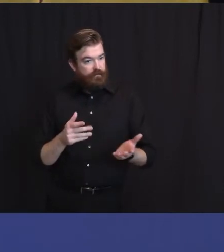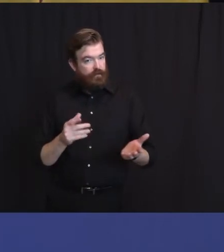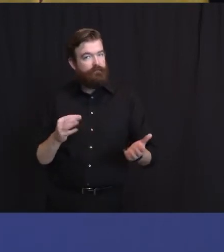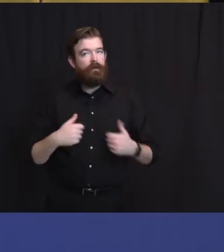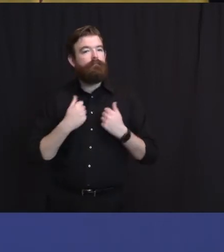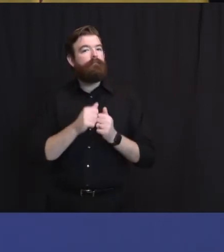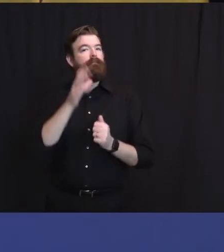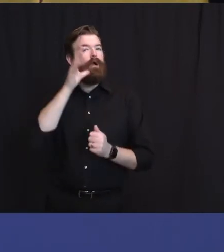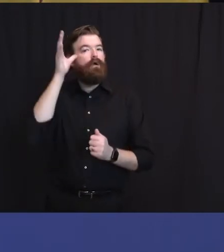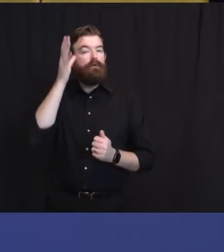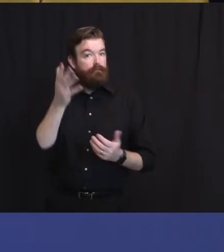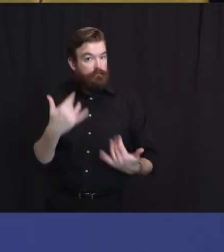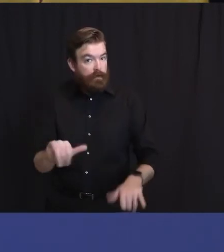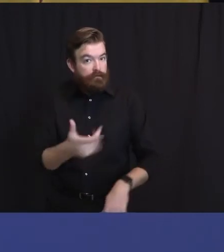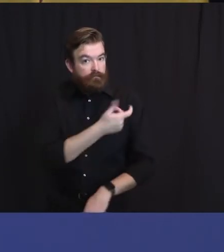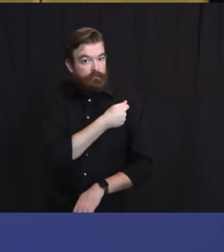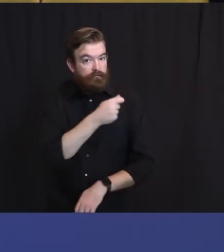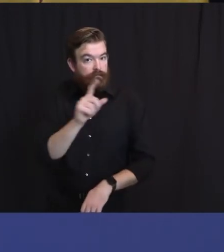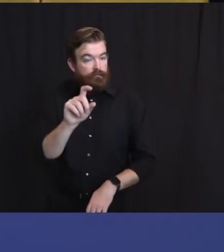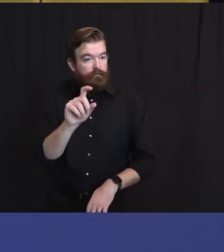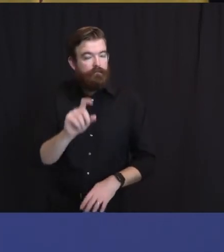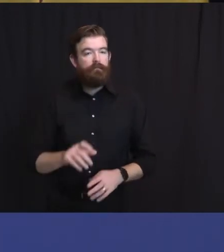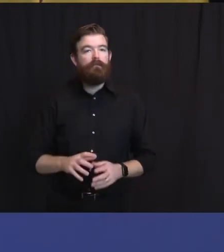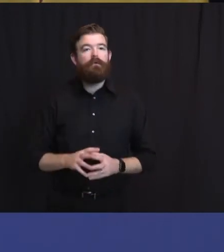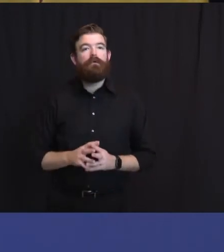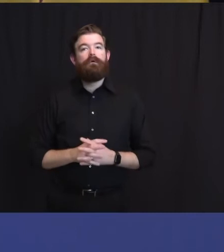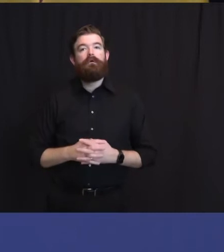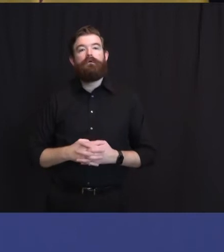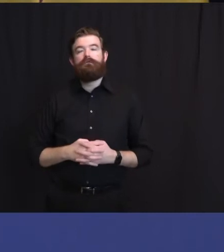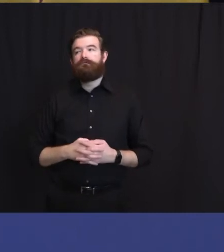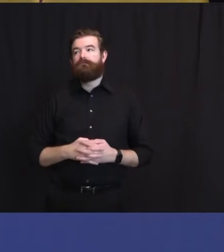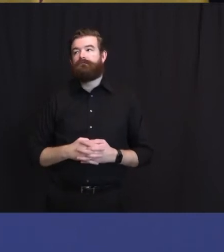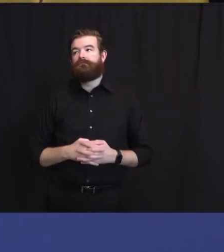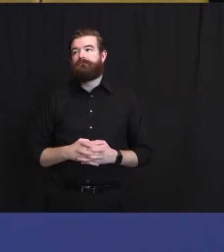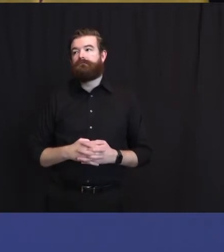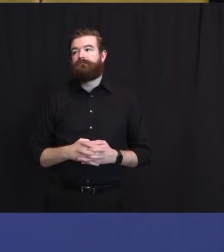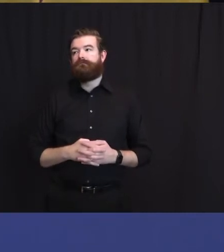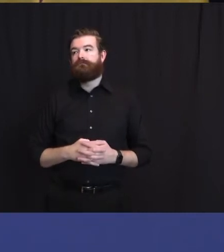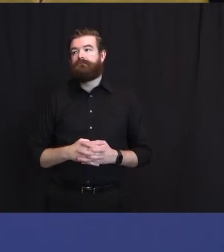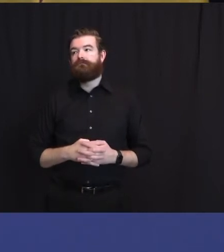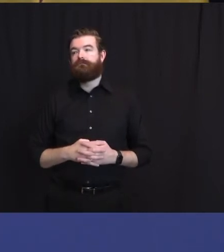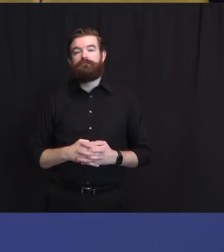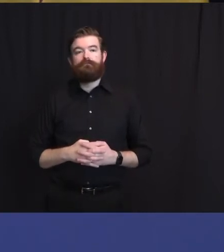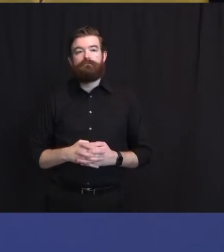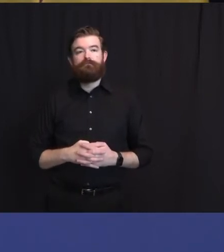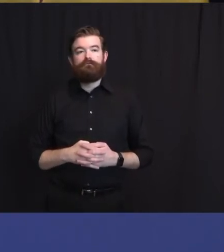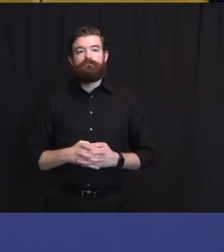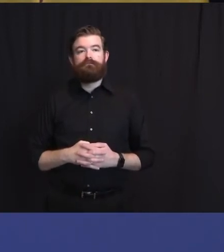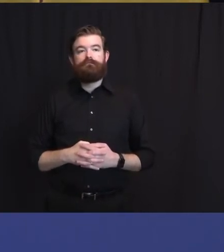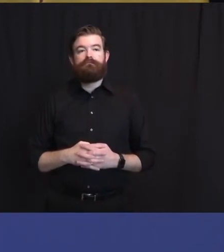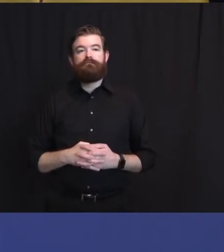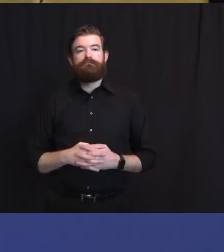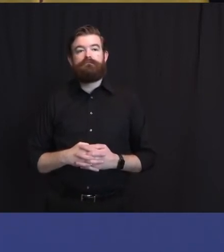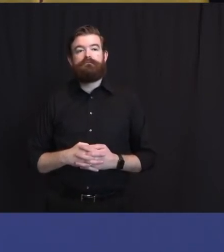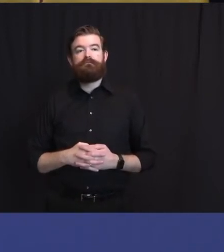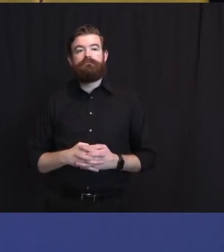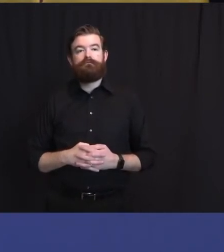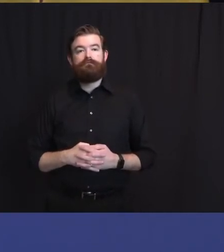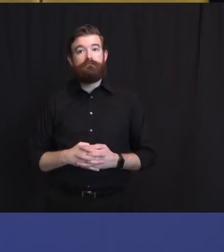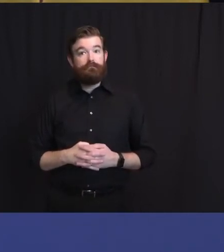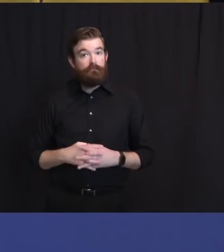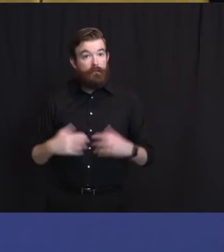a slight lag in hospitals reporting into the system. I'm not aware of any logistical issues other than the readjustment